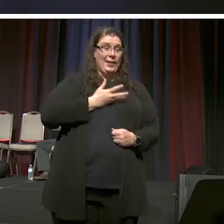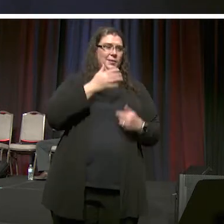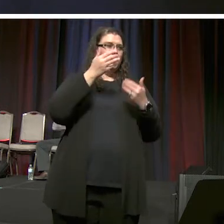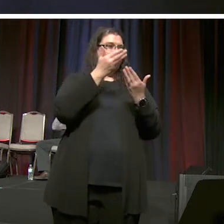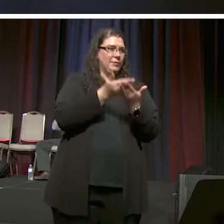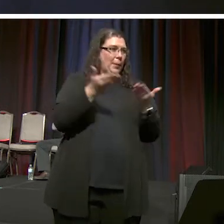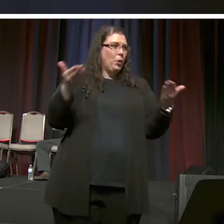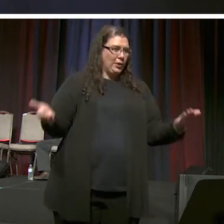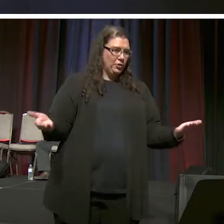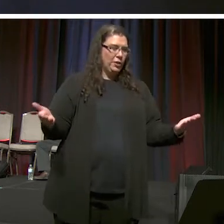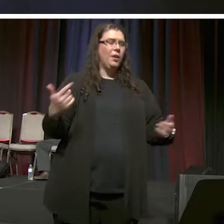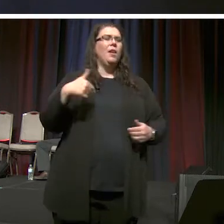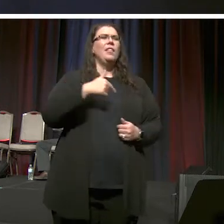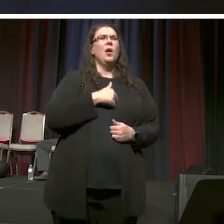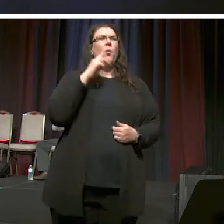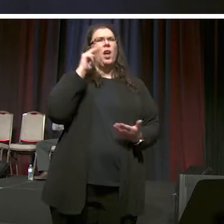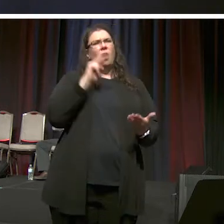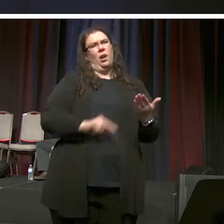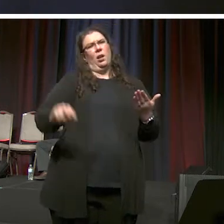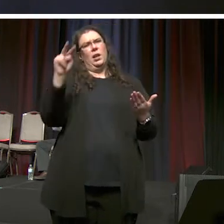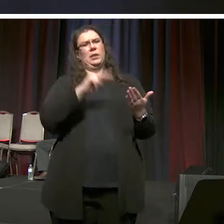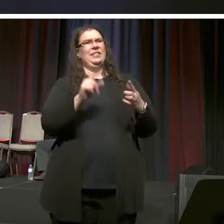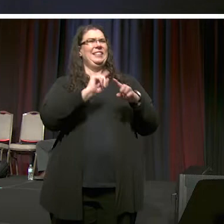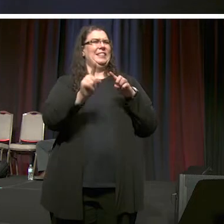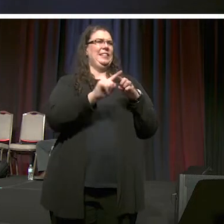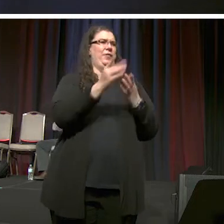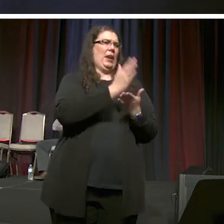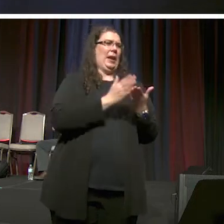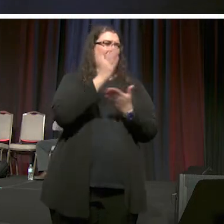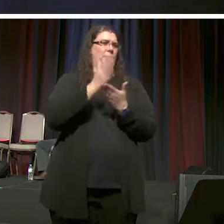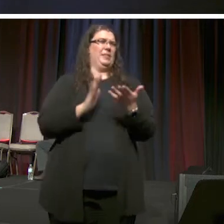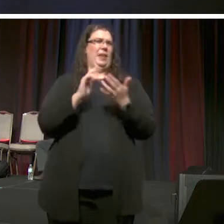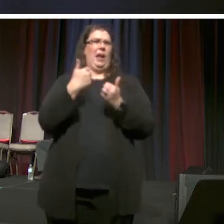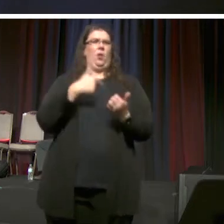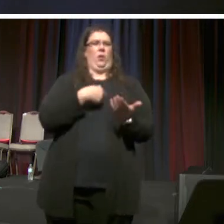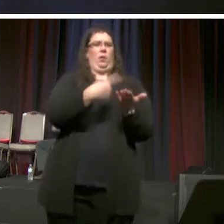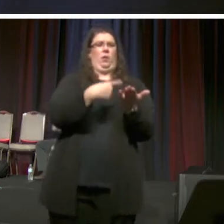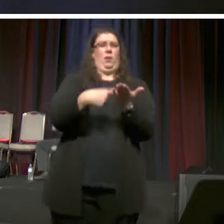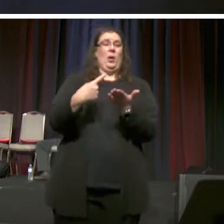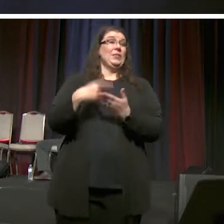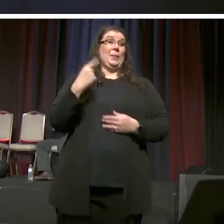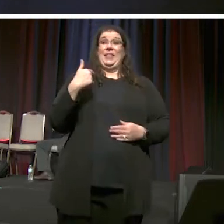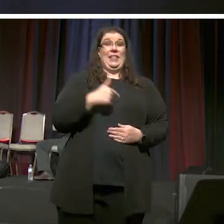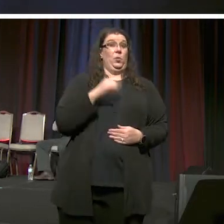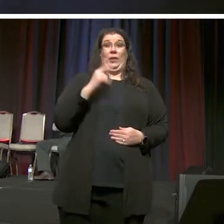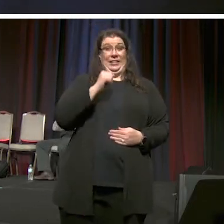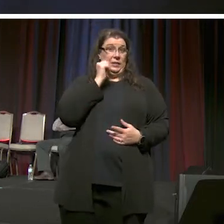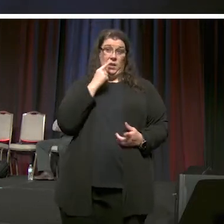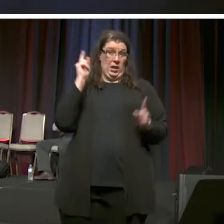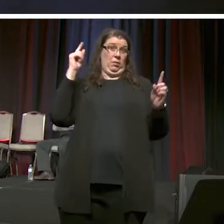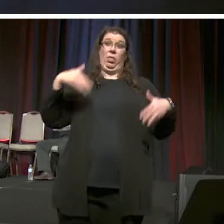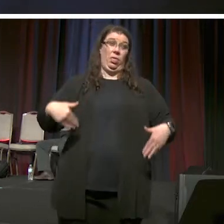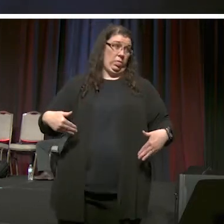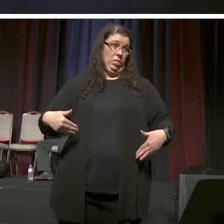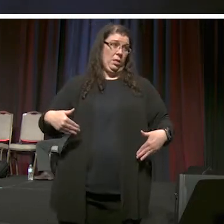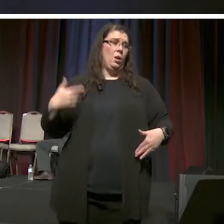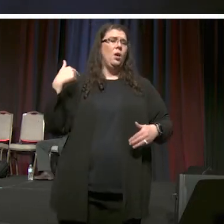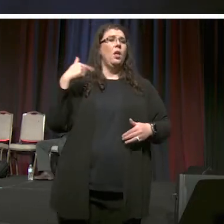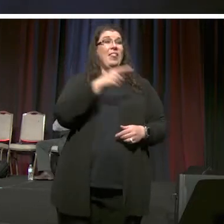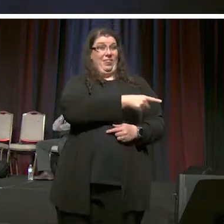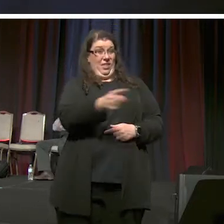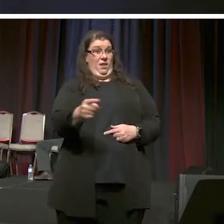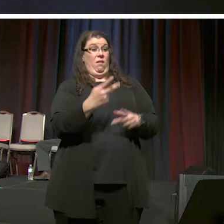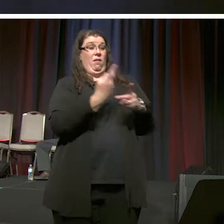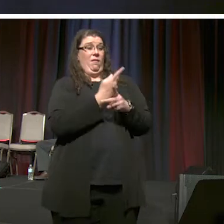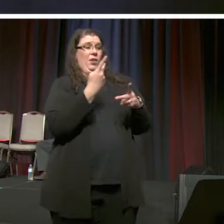same elements that we talked about and did something that we were not able to get done. They were able to figure out